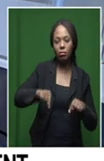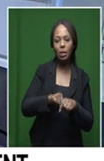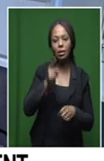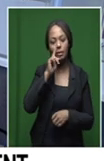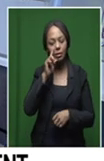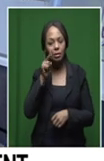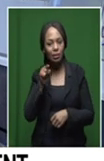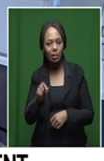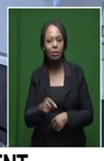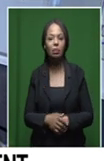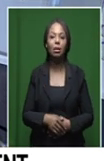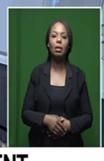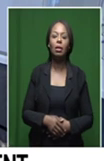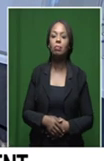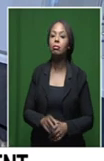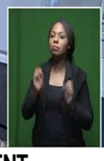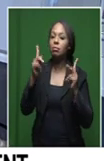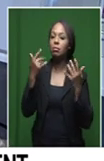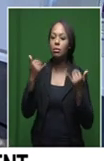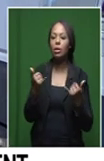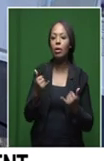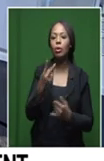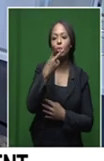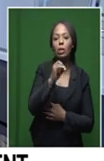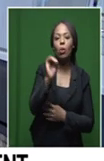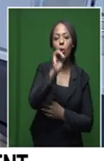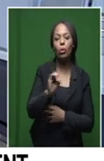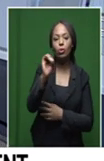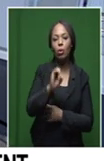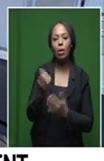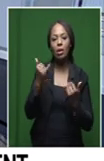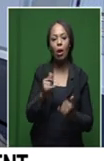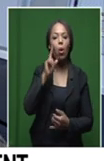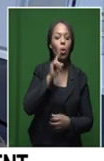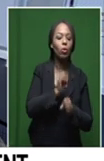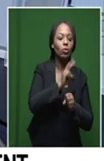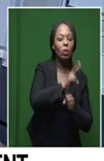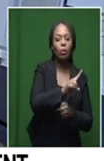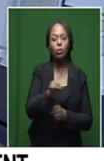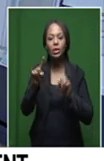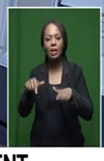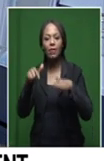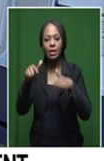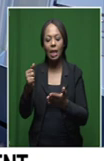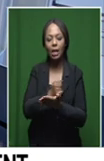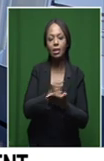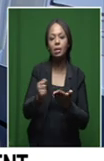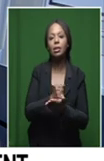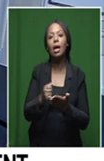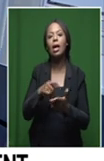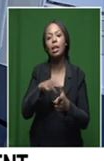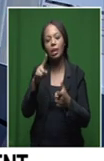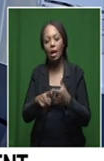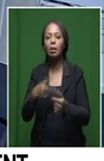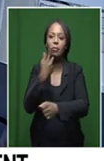give us an update on what is happening on this 20th of October as we look at the age group of 12 to 17 being able to register and going out to get